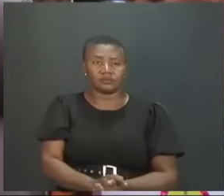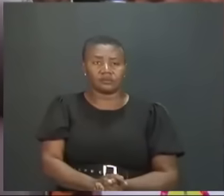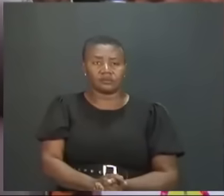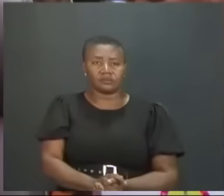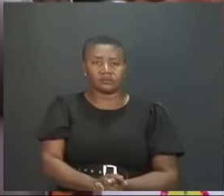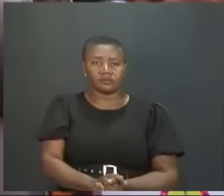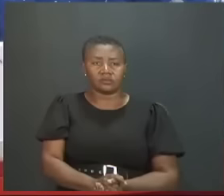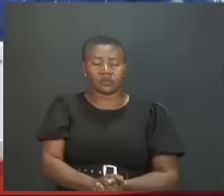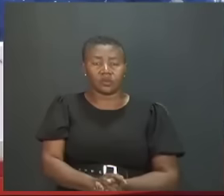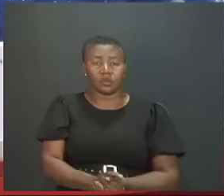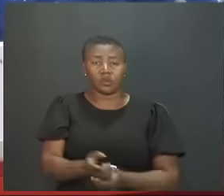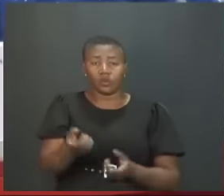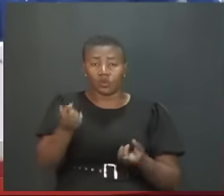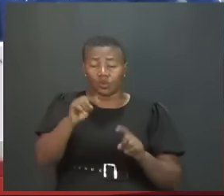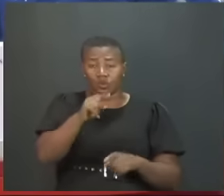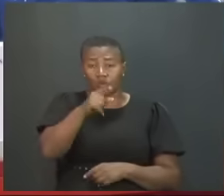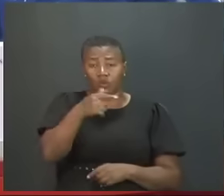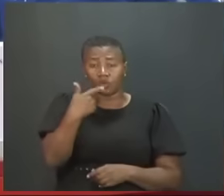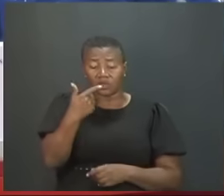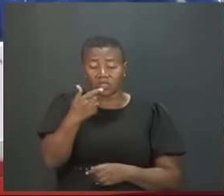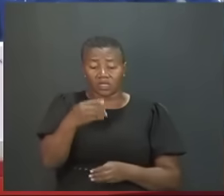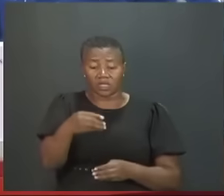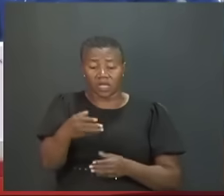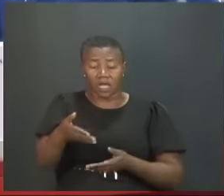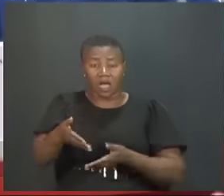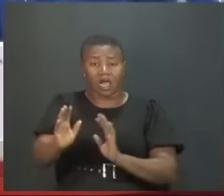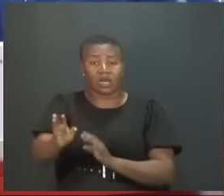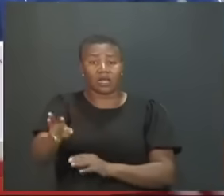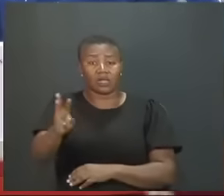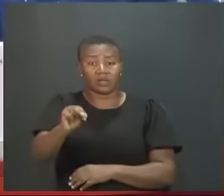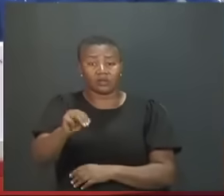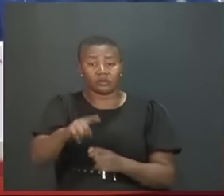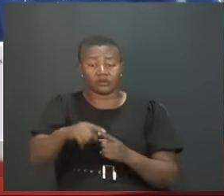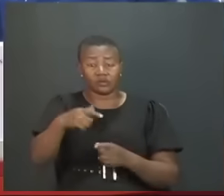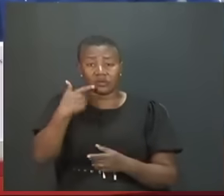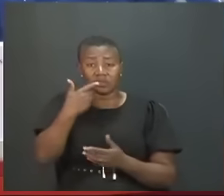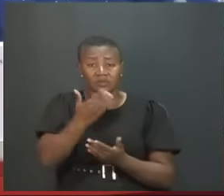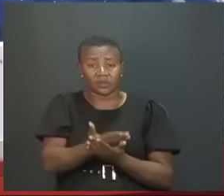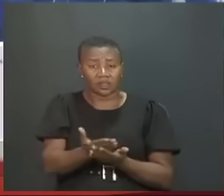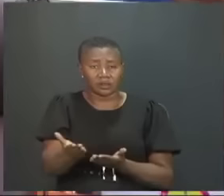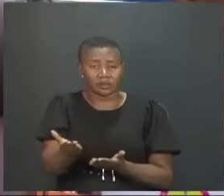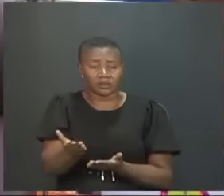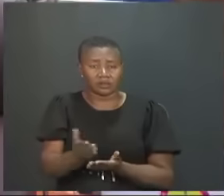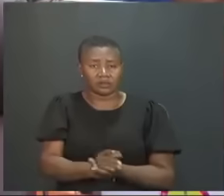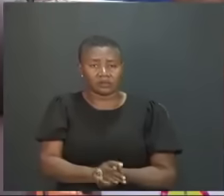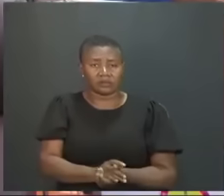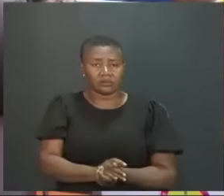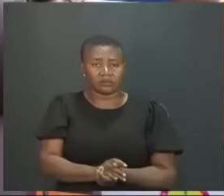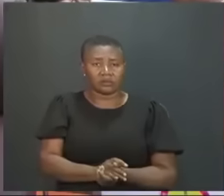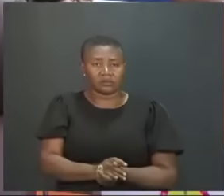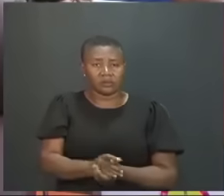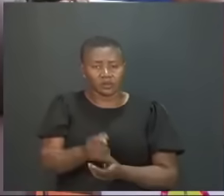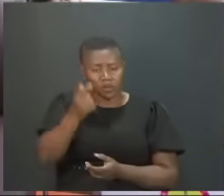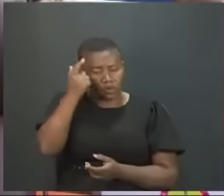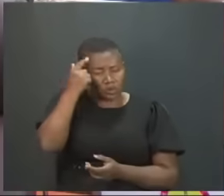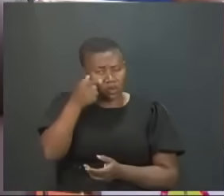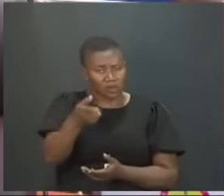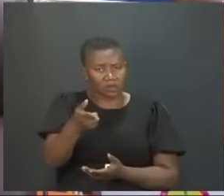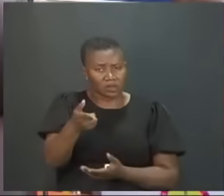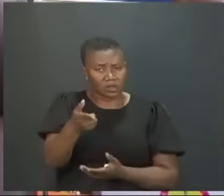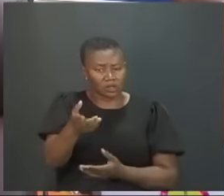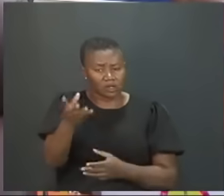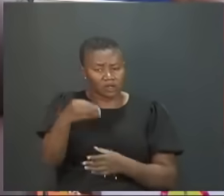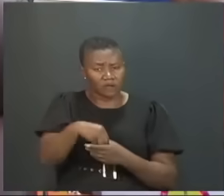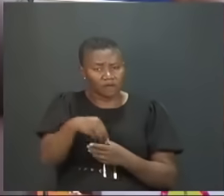When he said you should give him permission to say some things because it had to do with integrity